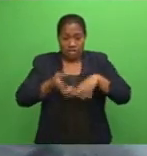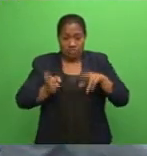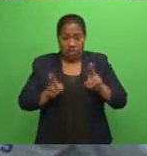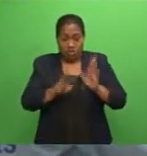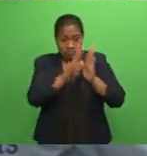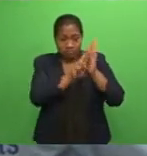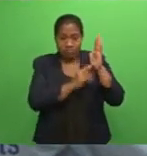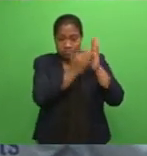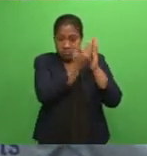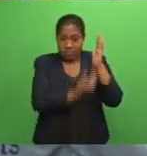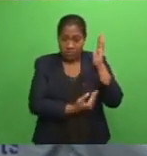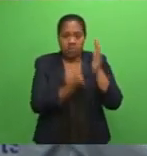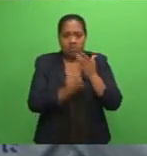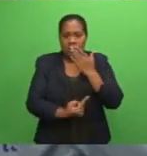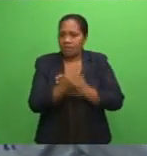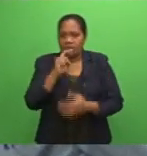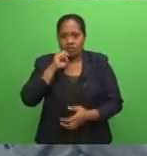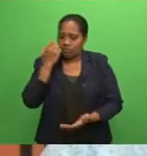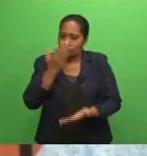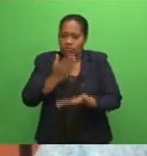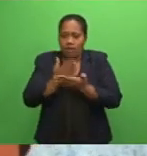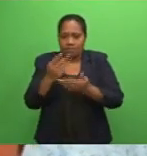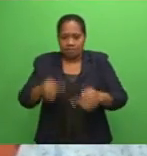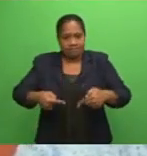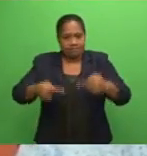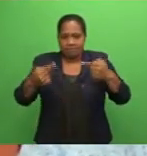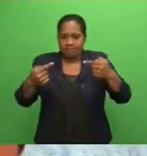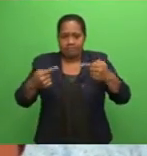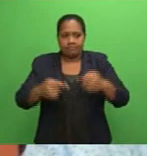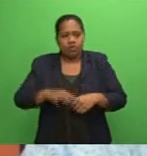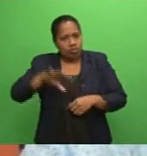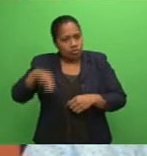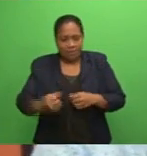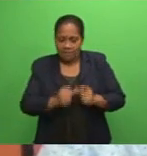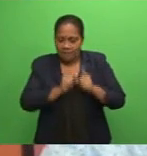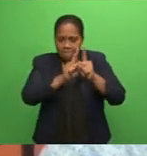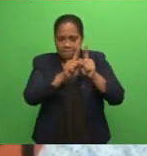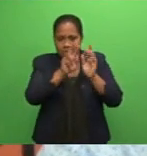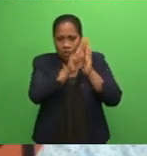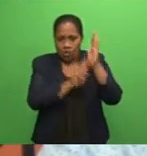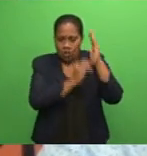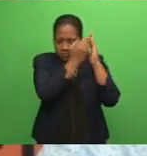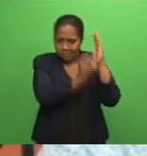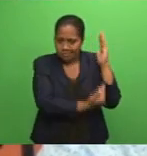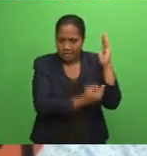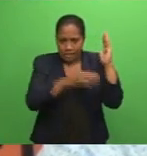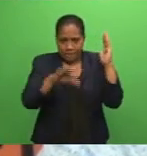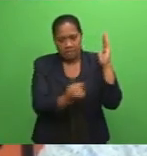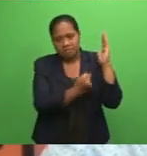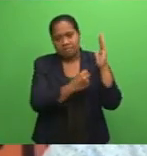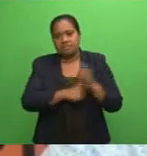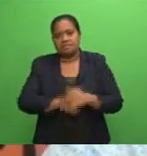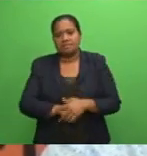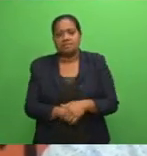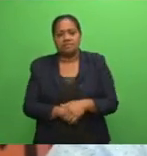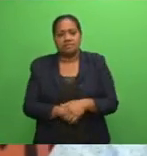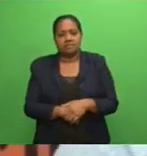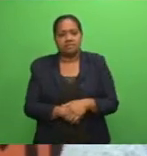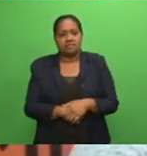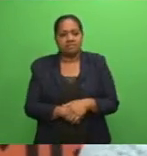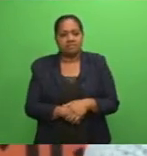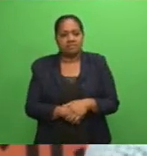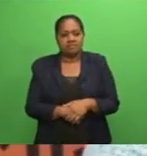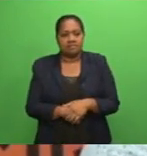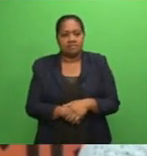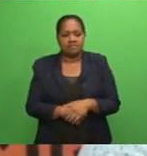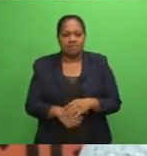of competition. If you want the competition going, we have to comply to the protocols. We don't want a repeat